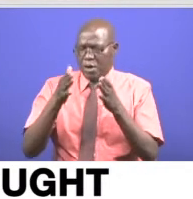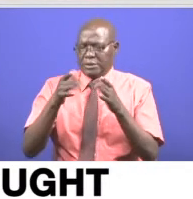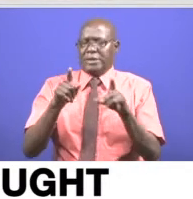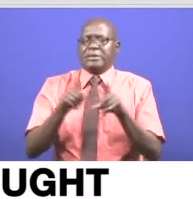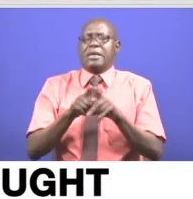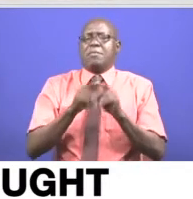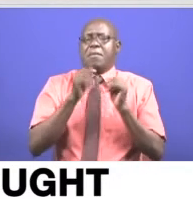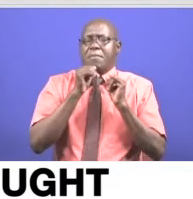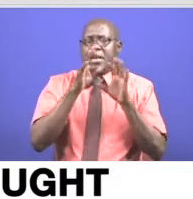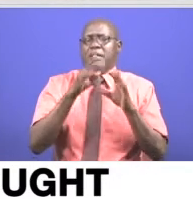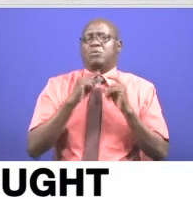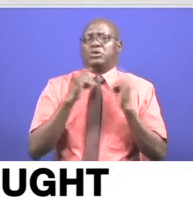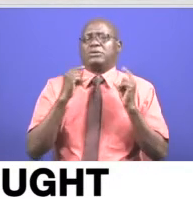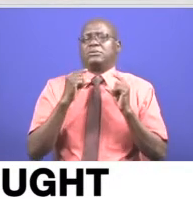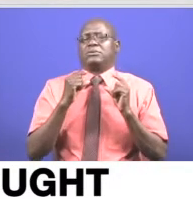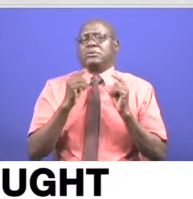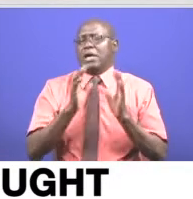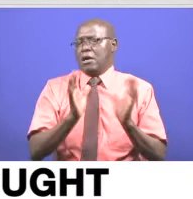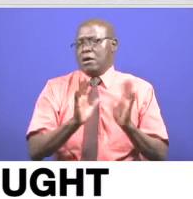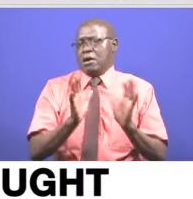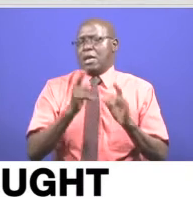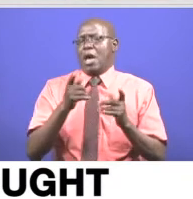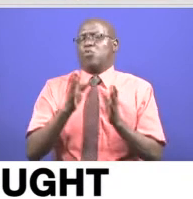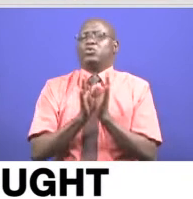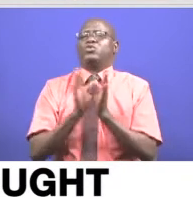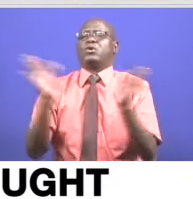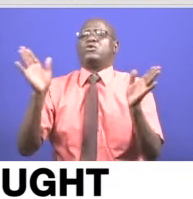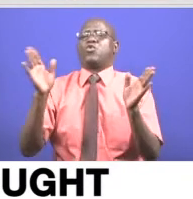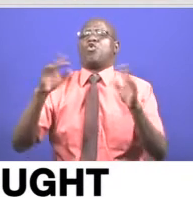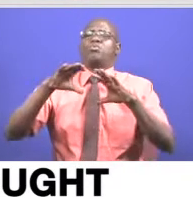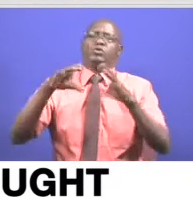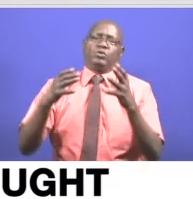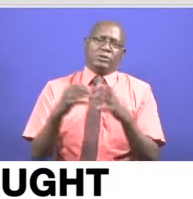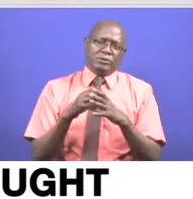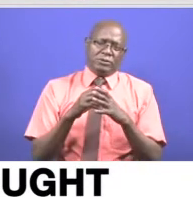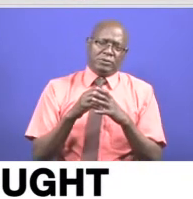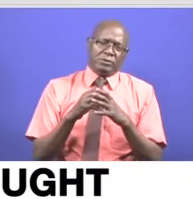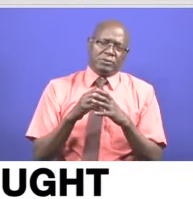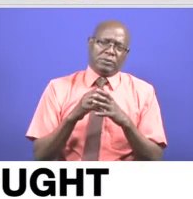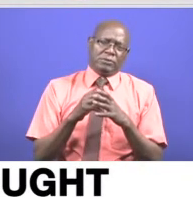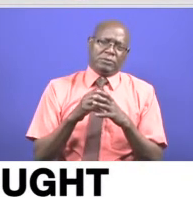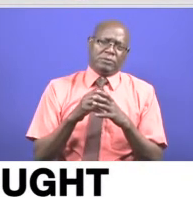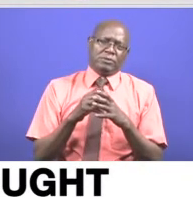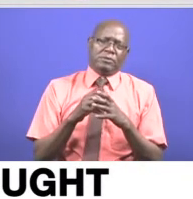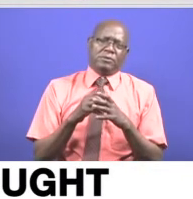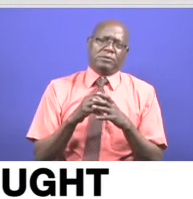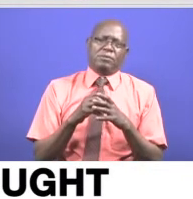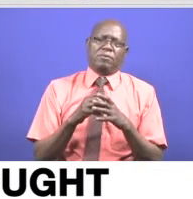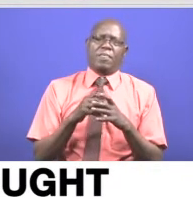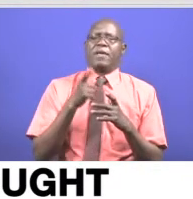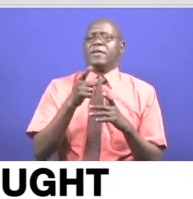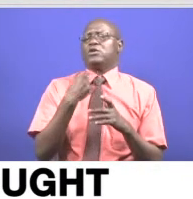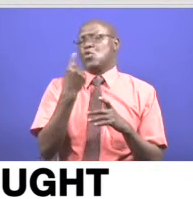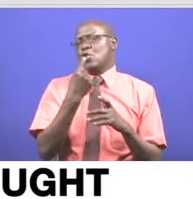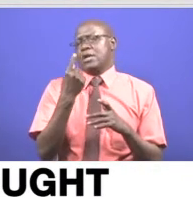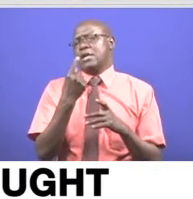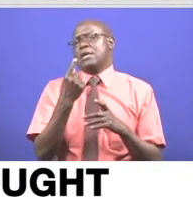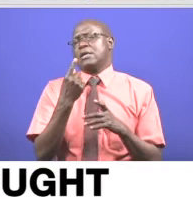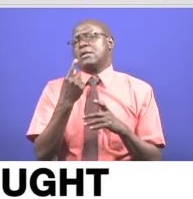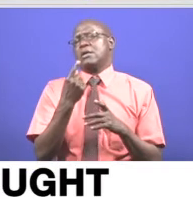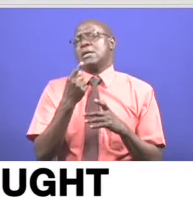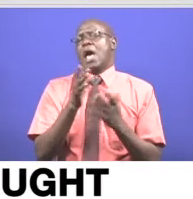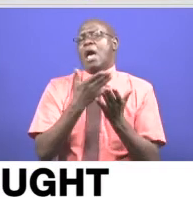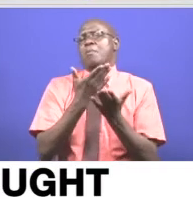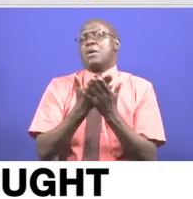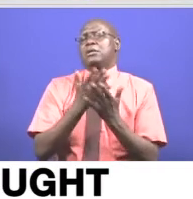Mchungaji. We are looking at the general community, mm-hmm. realizing that it's not just Citam that is responding to this appeal. In